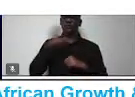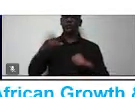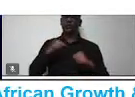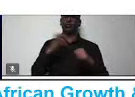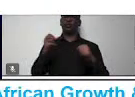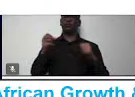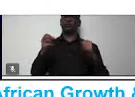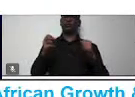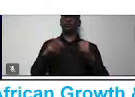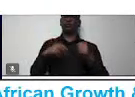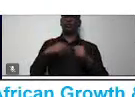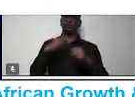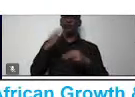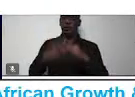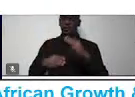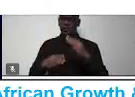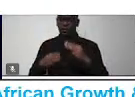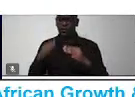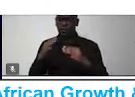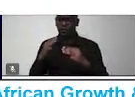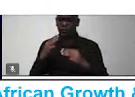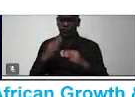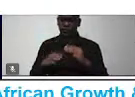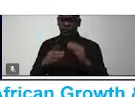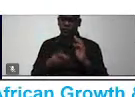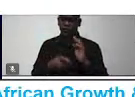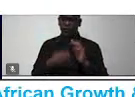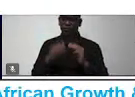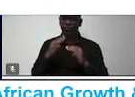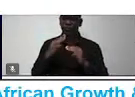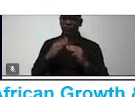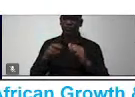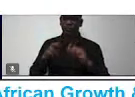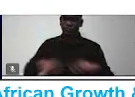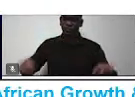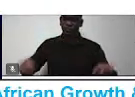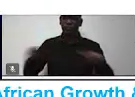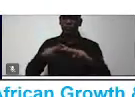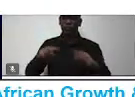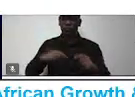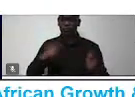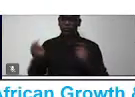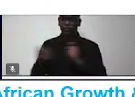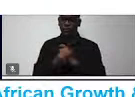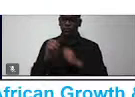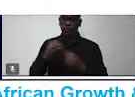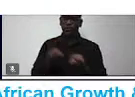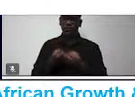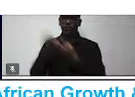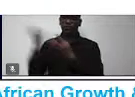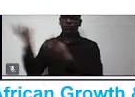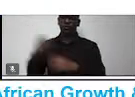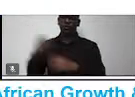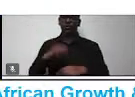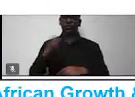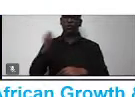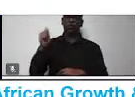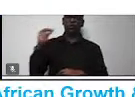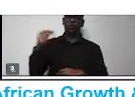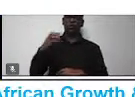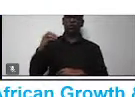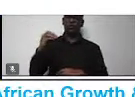So we can source products from other AGOA countries and export it under AGOA to the United States.